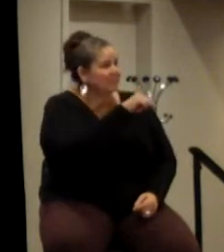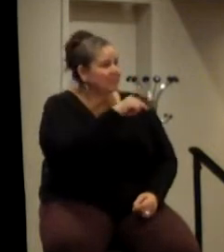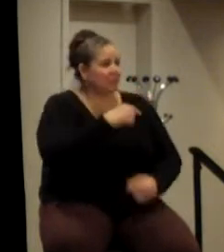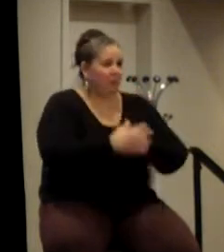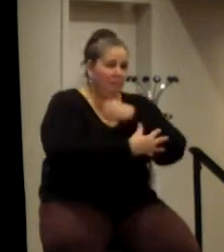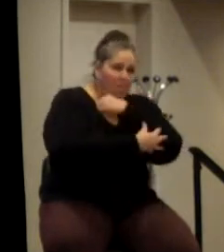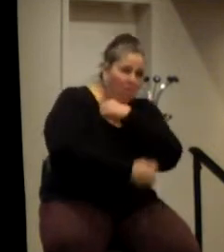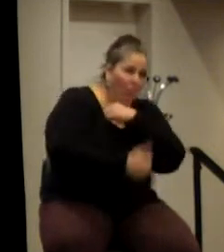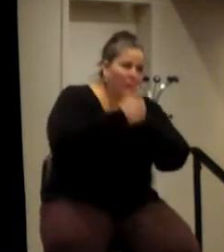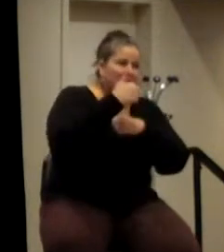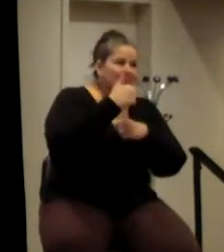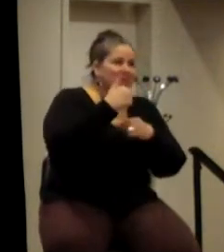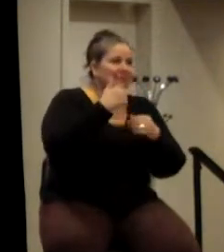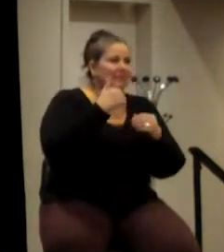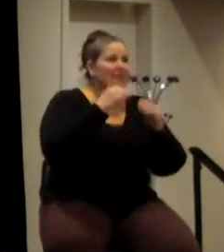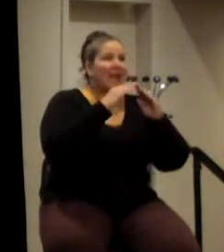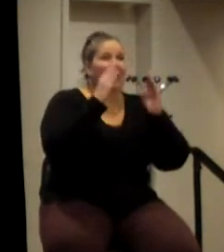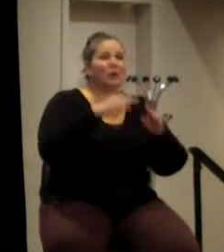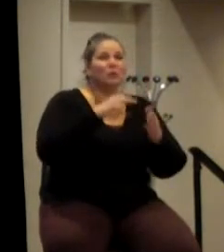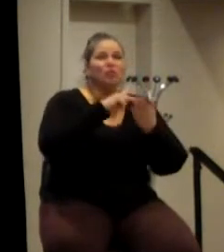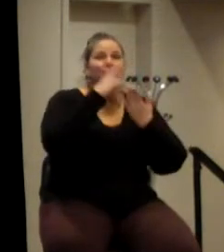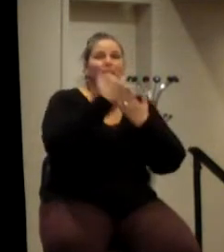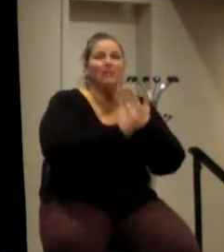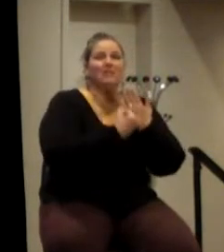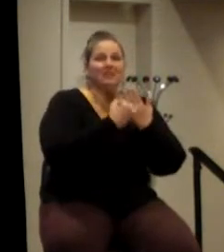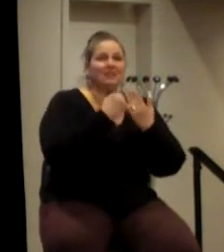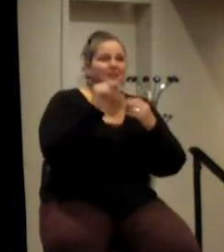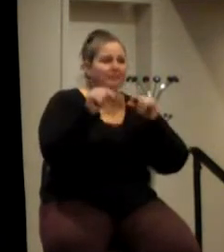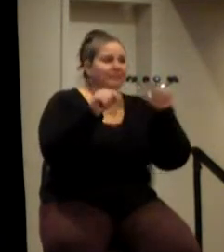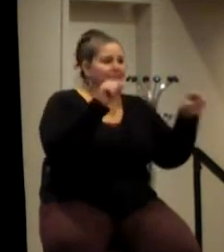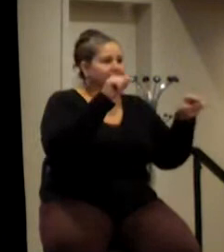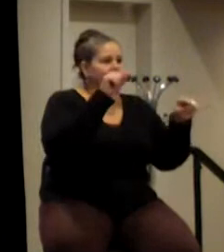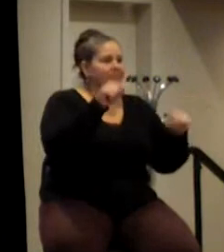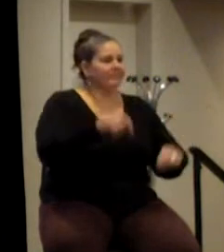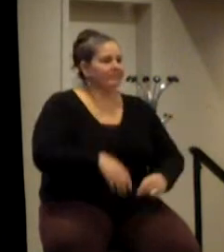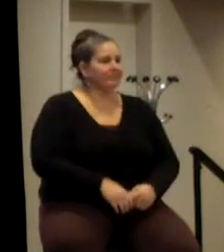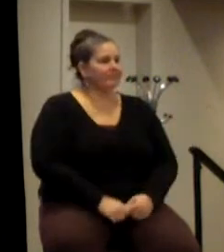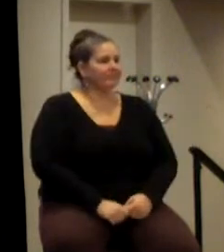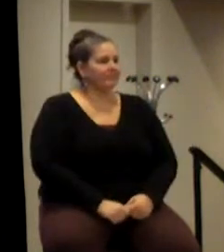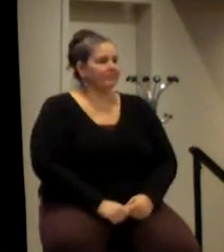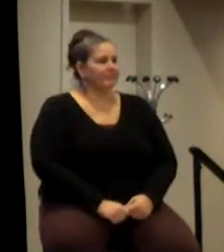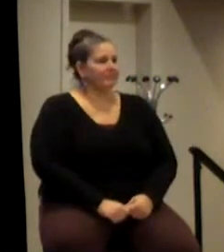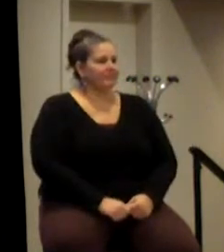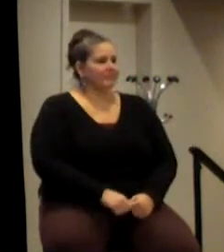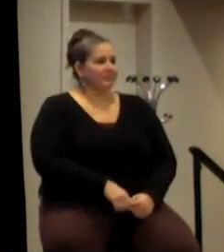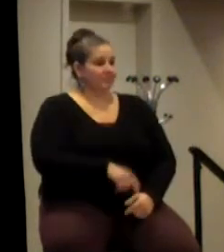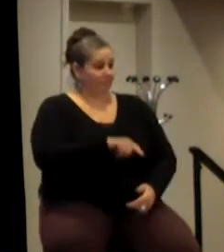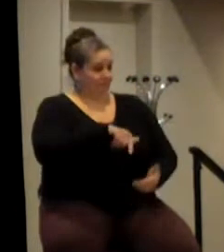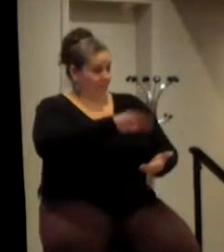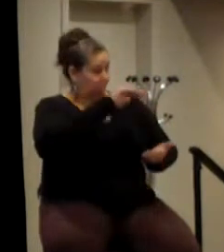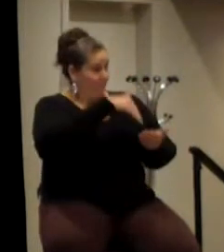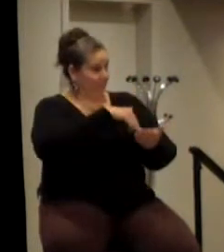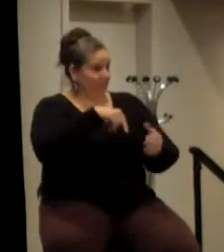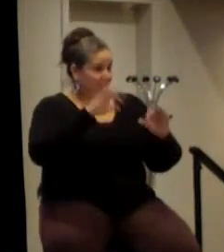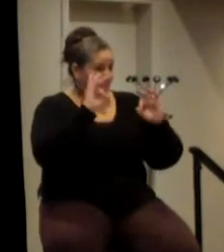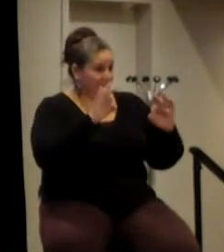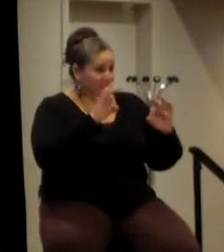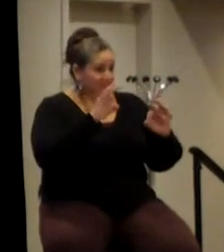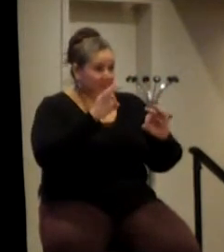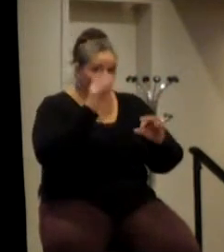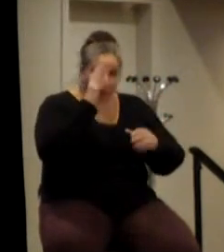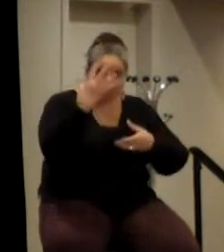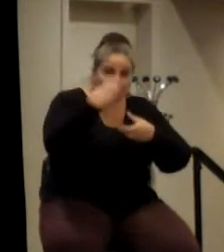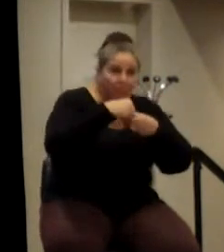you that even that location does not mean you're going to get great participation. So you have to do things differently. We're learning